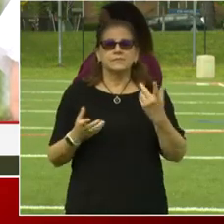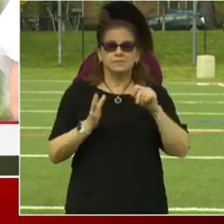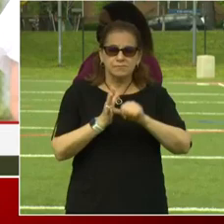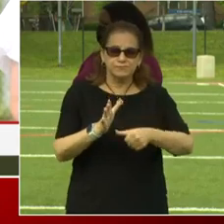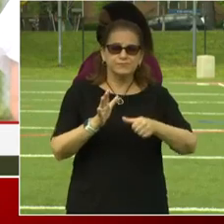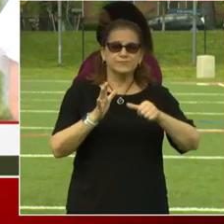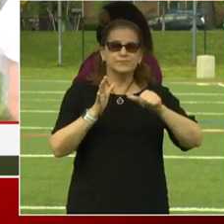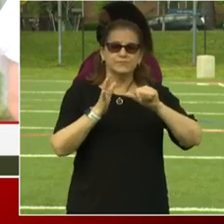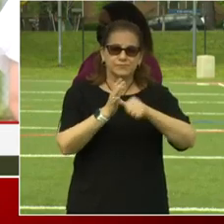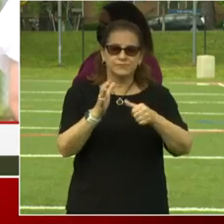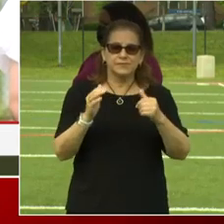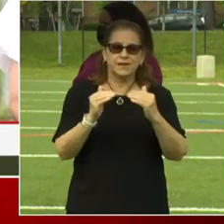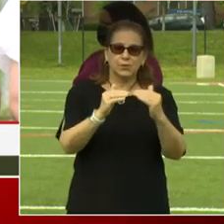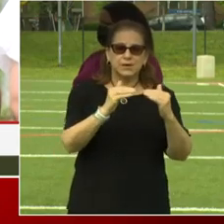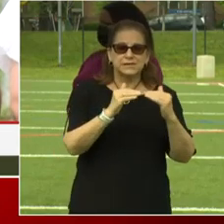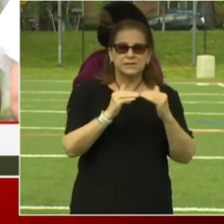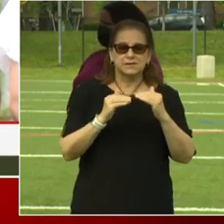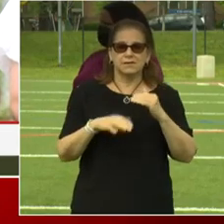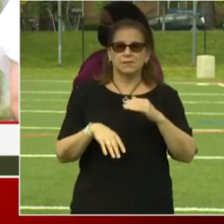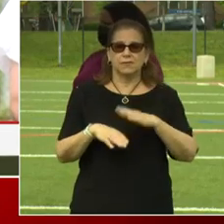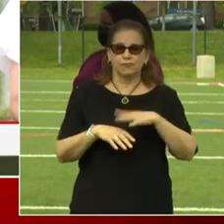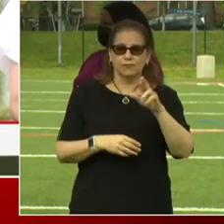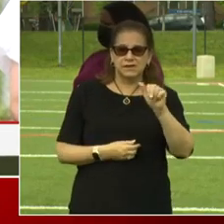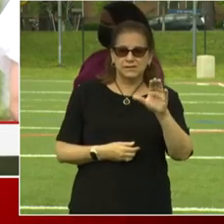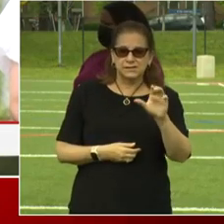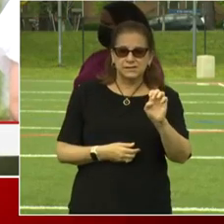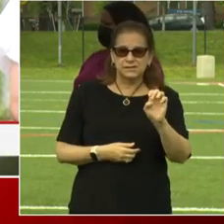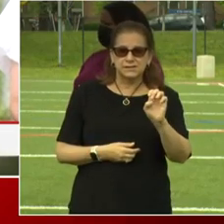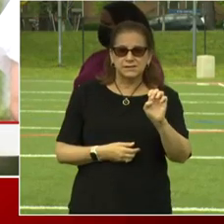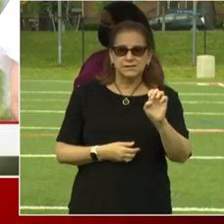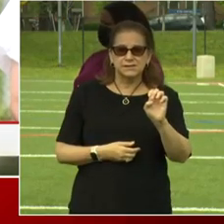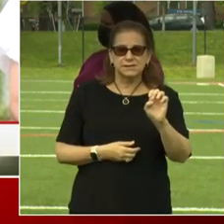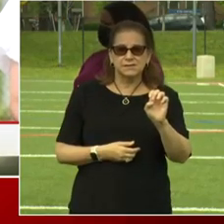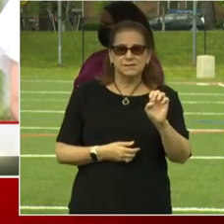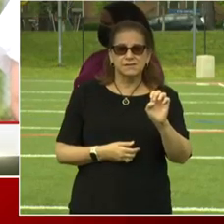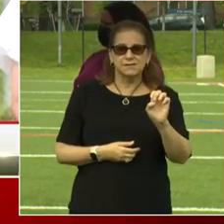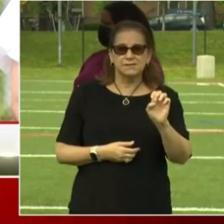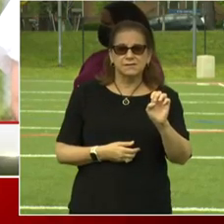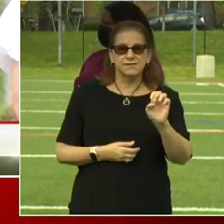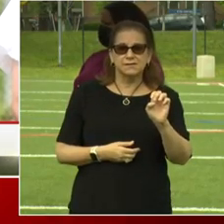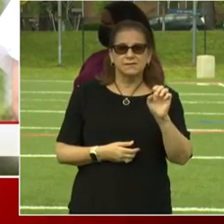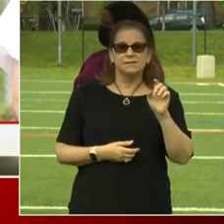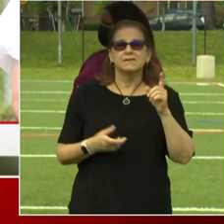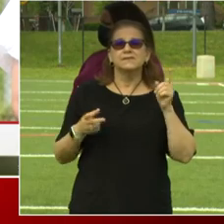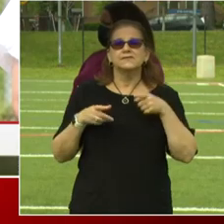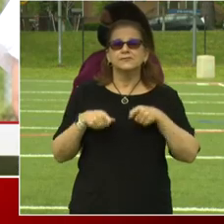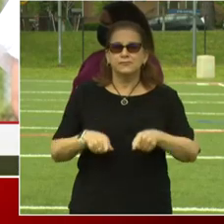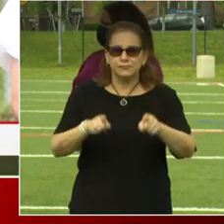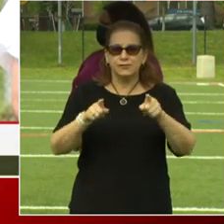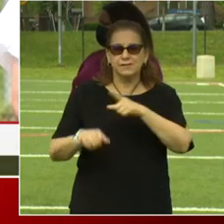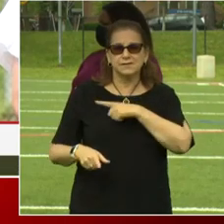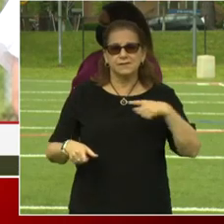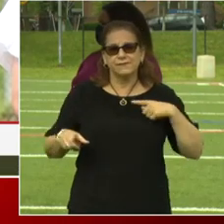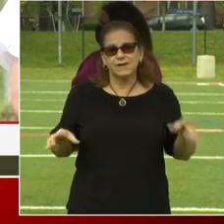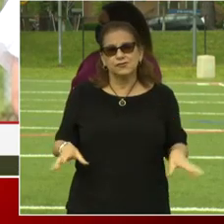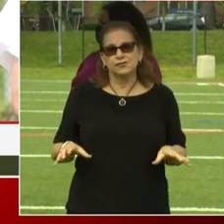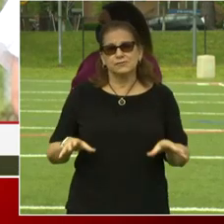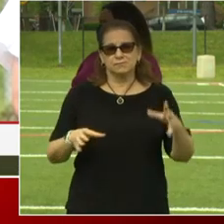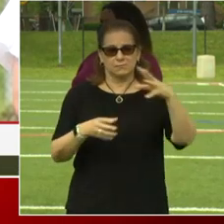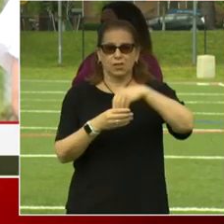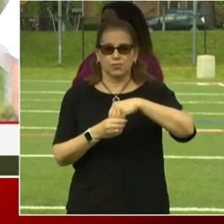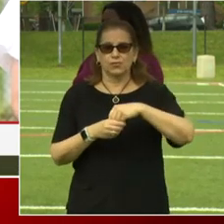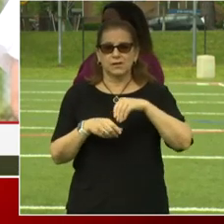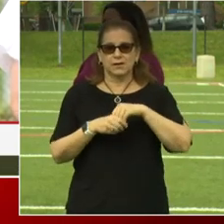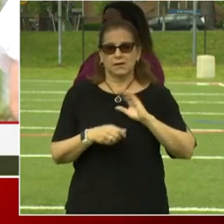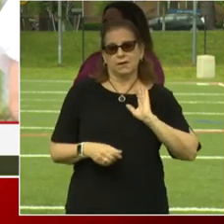be amendments on top of what we did with the legislation at markup 2 weeks ago, and we've